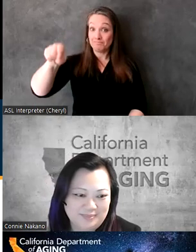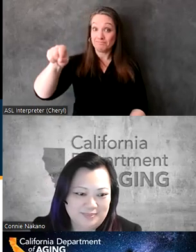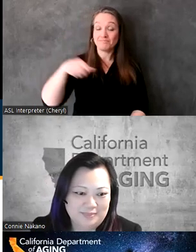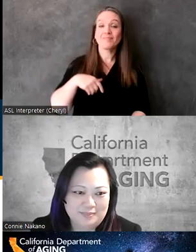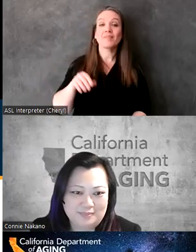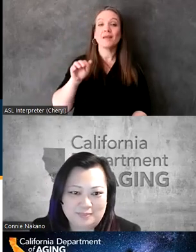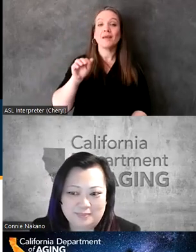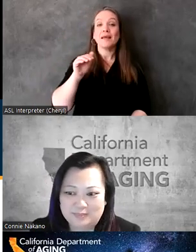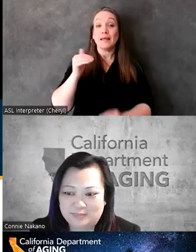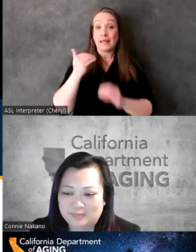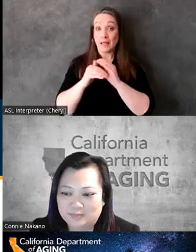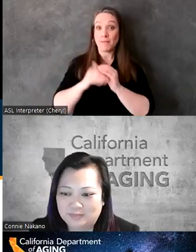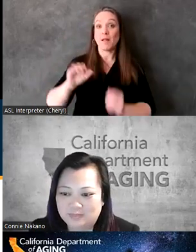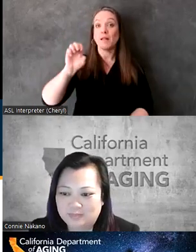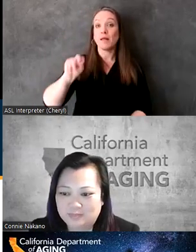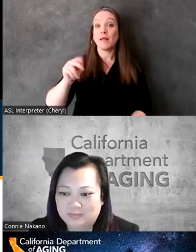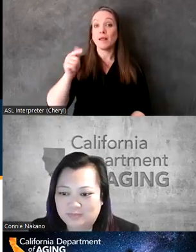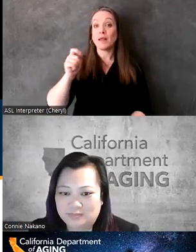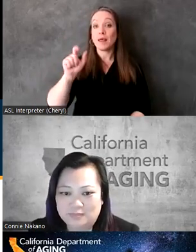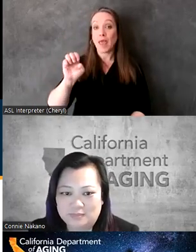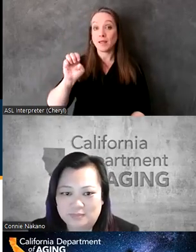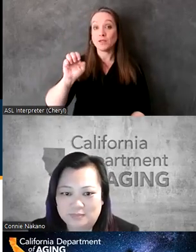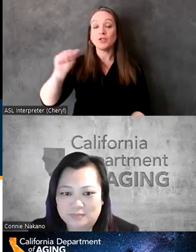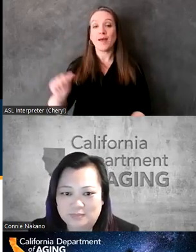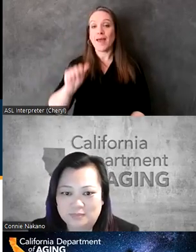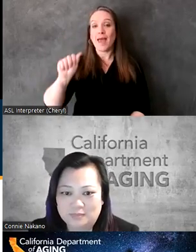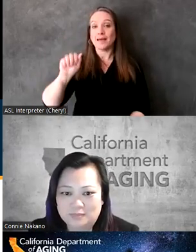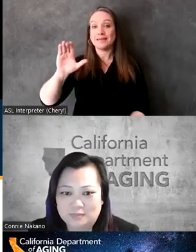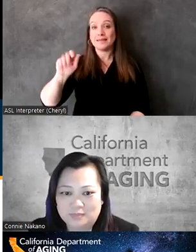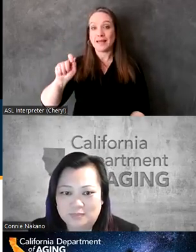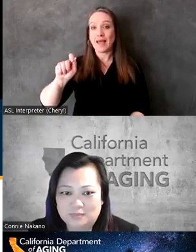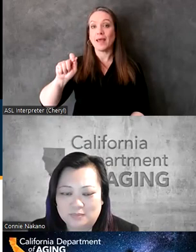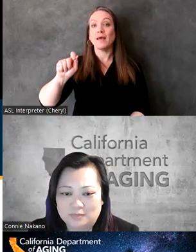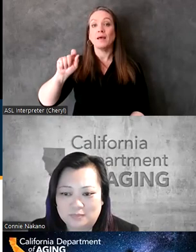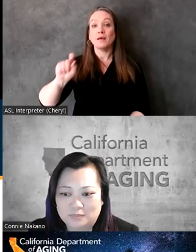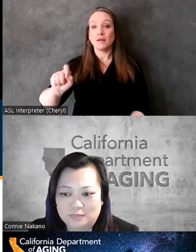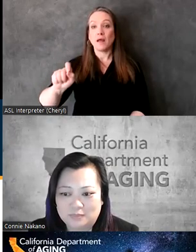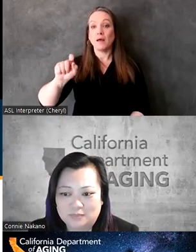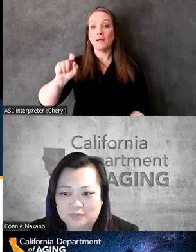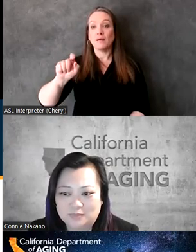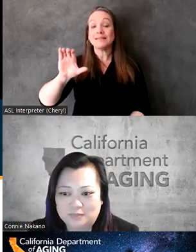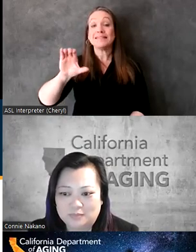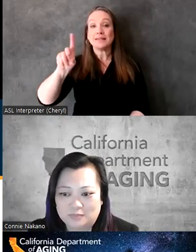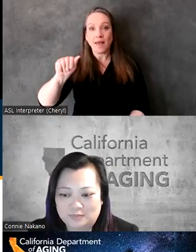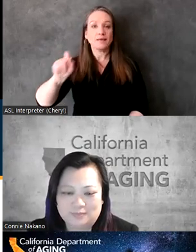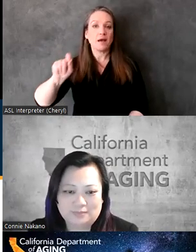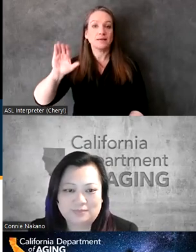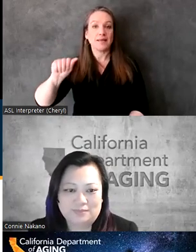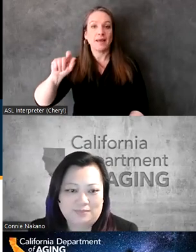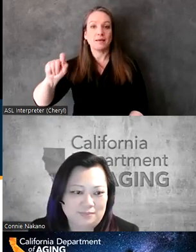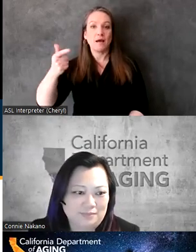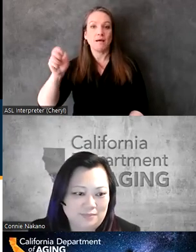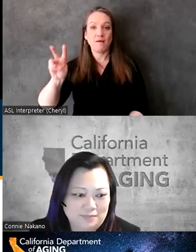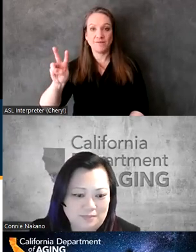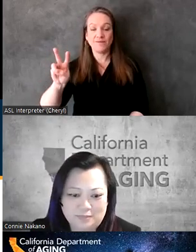at aging.ca.gov is our website to get in touch related to Master Plan for Aging. I would love to hear from you. Thank you.